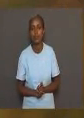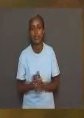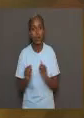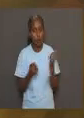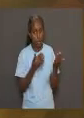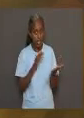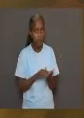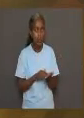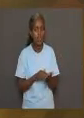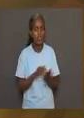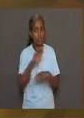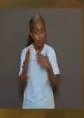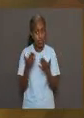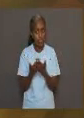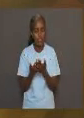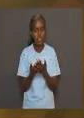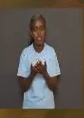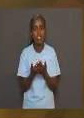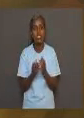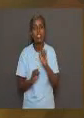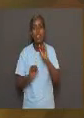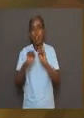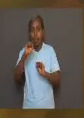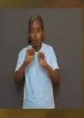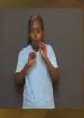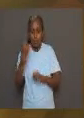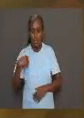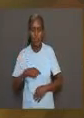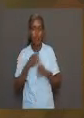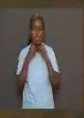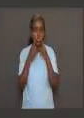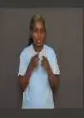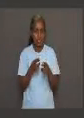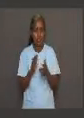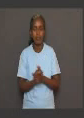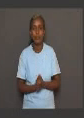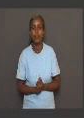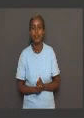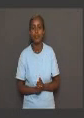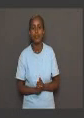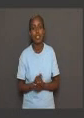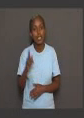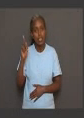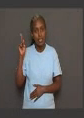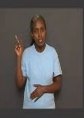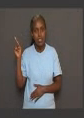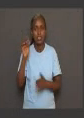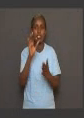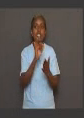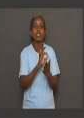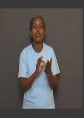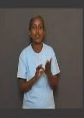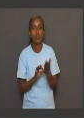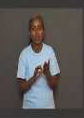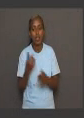Welcome back, everyone. Let us compare our answers. Here is the formula